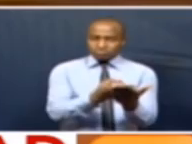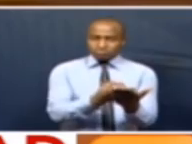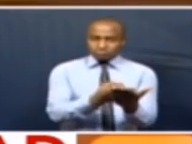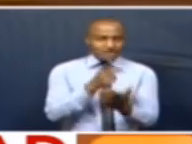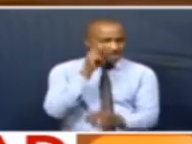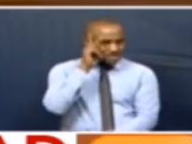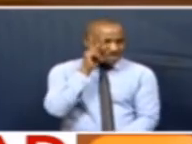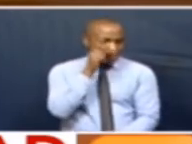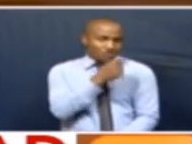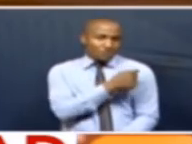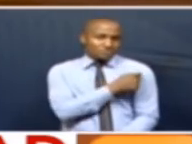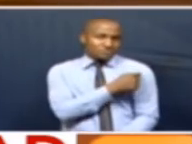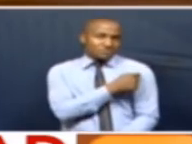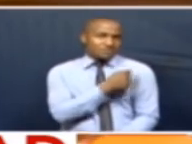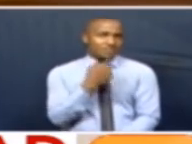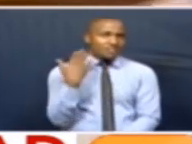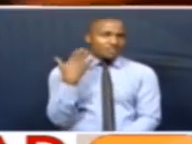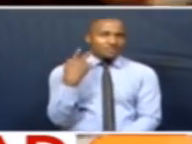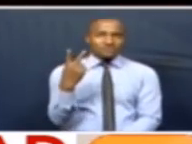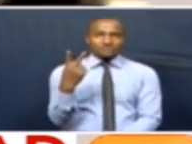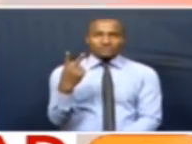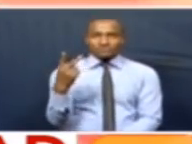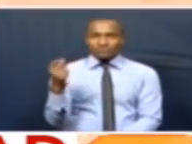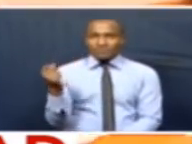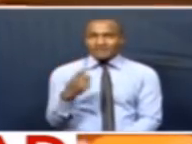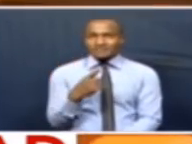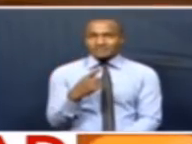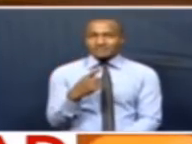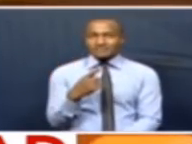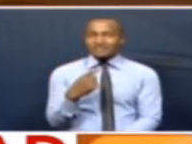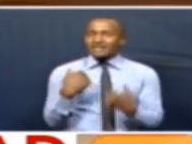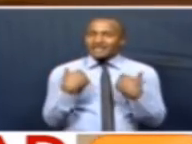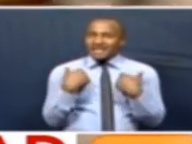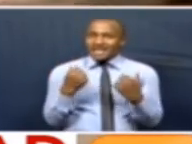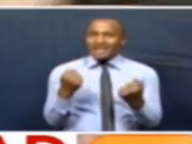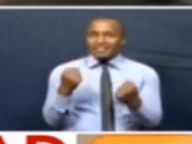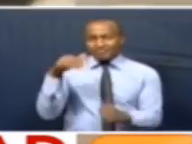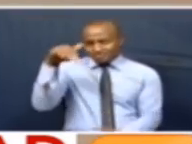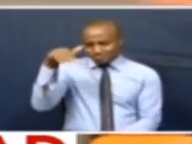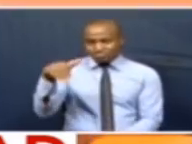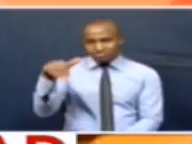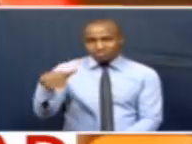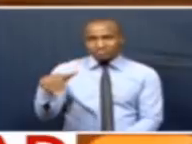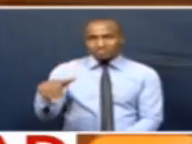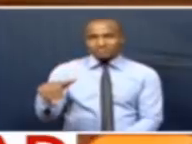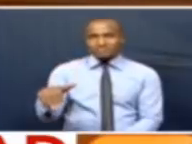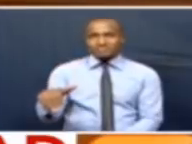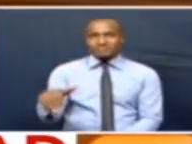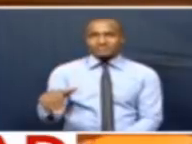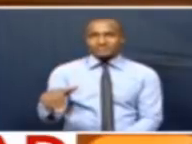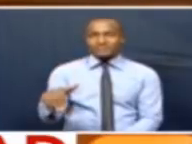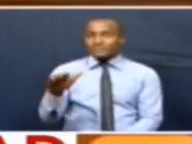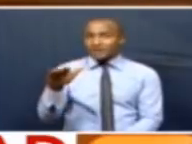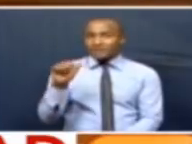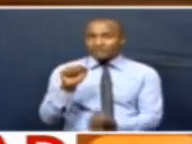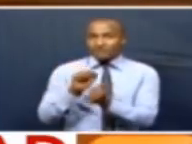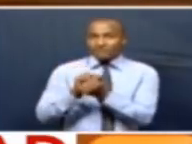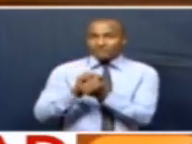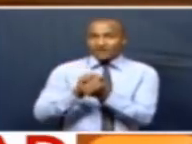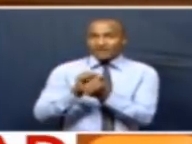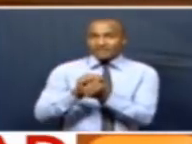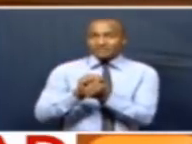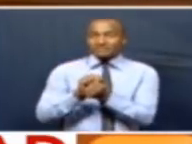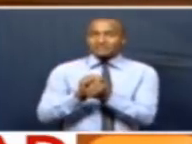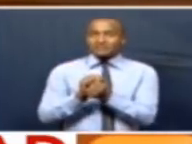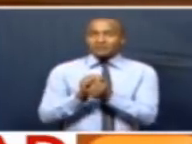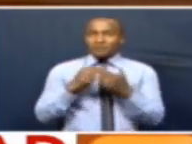current hospital for the last 2 months, and his health, we are told, deteriorated even further, that since Friday his internal